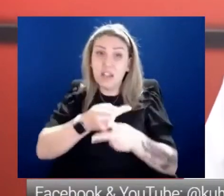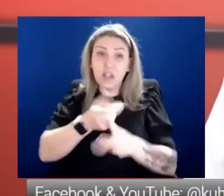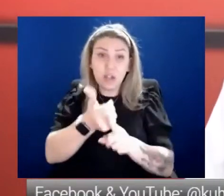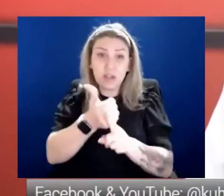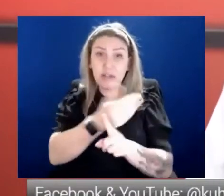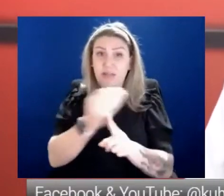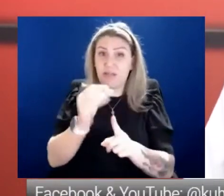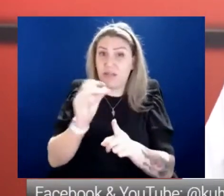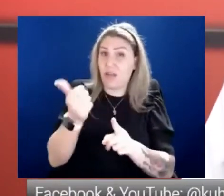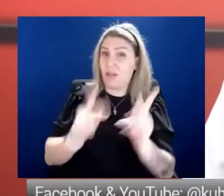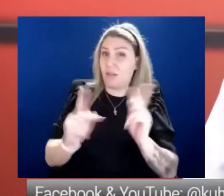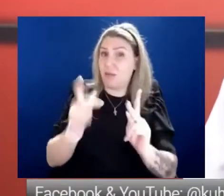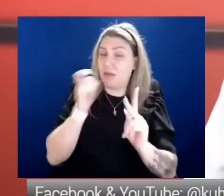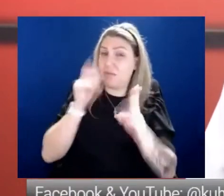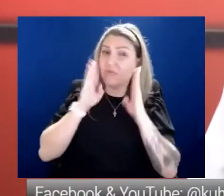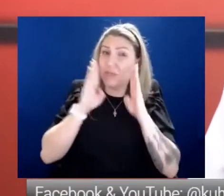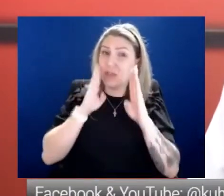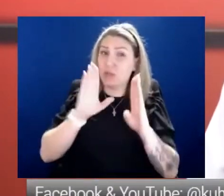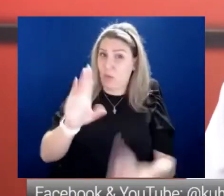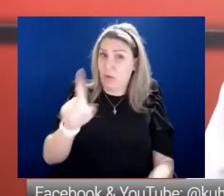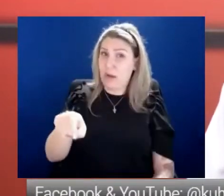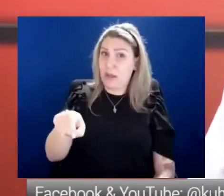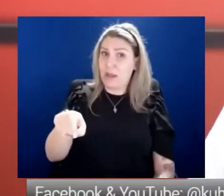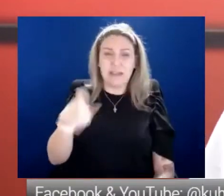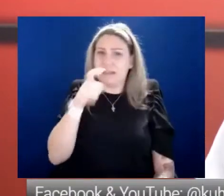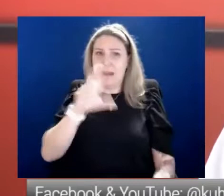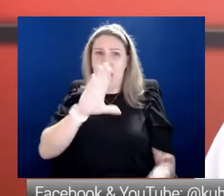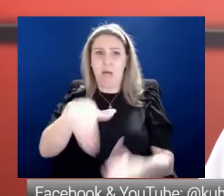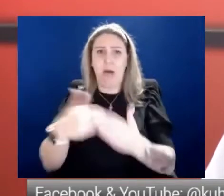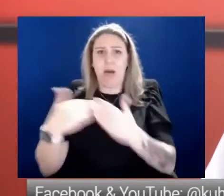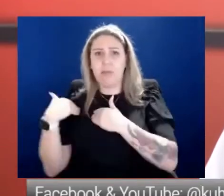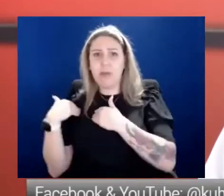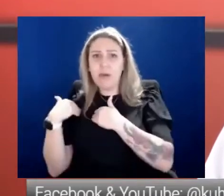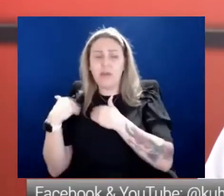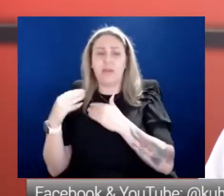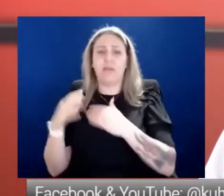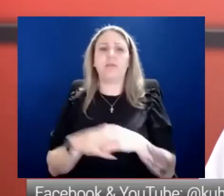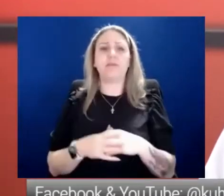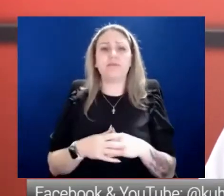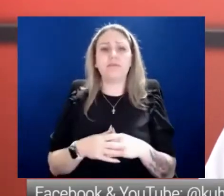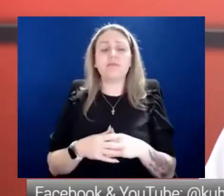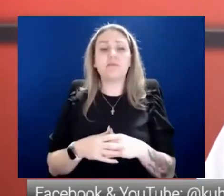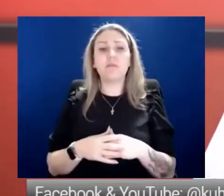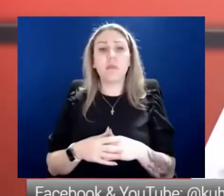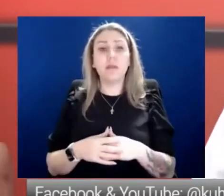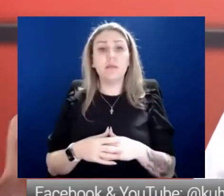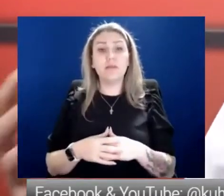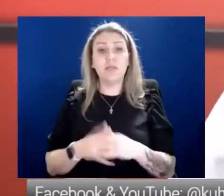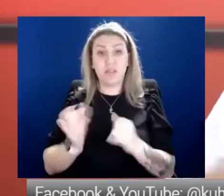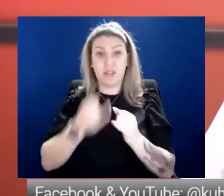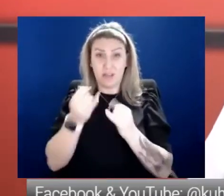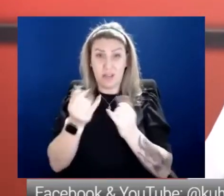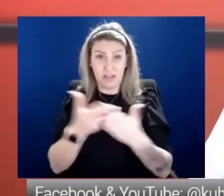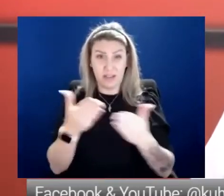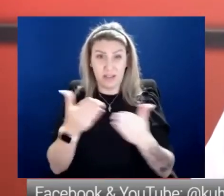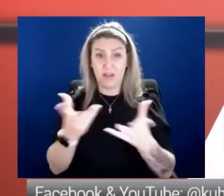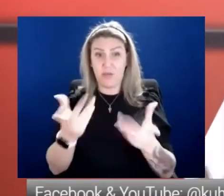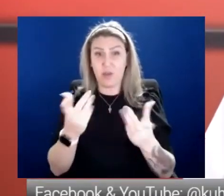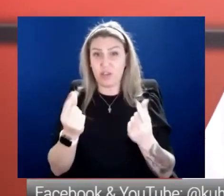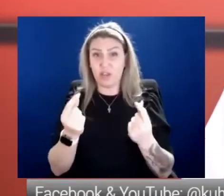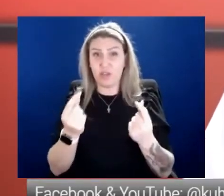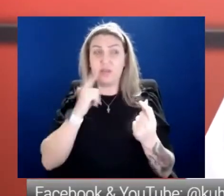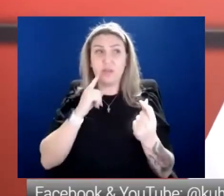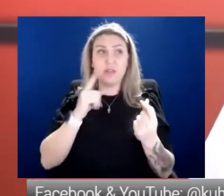as well, it's not all on you, is the bottom line. And so the last thing you want to do is beat yourself up, or you find yourself getting closed in.